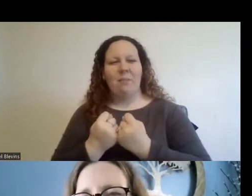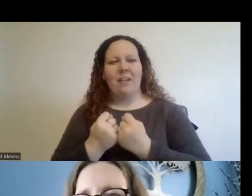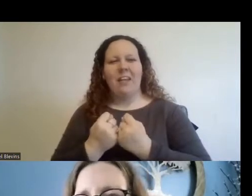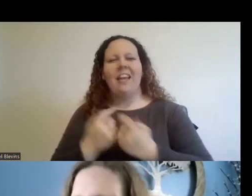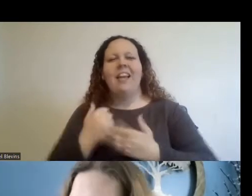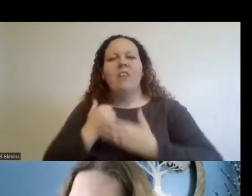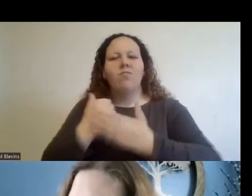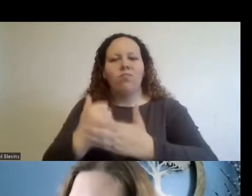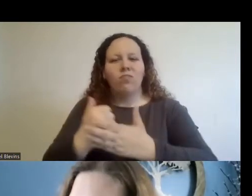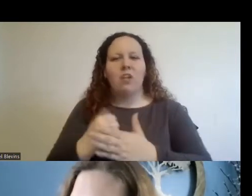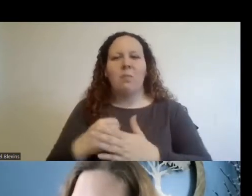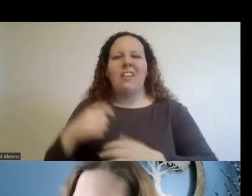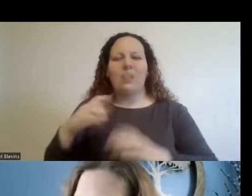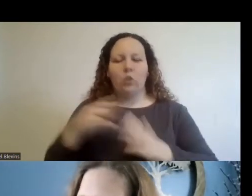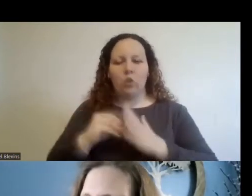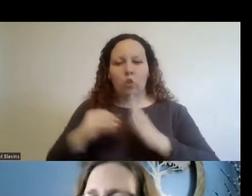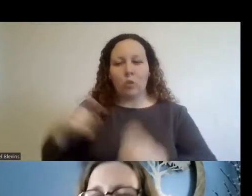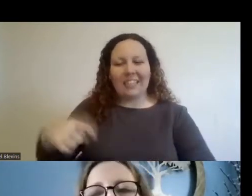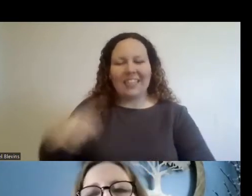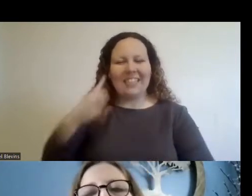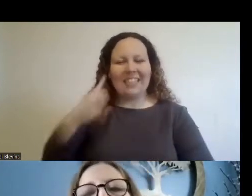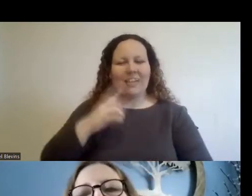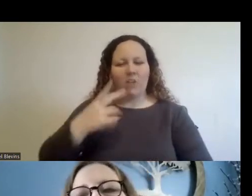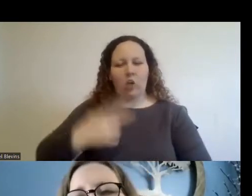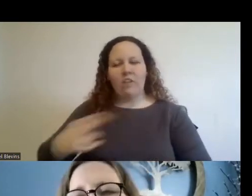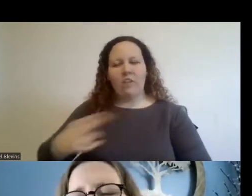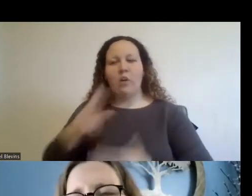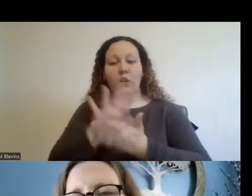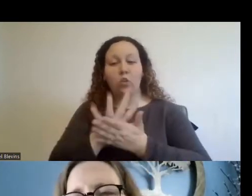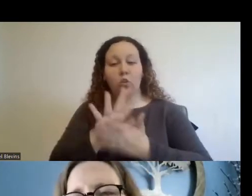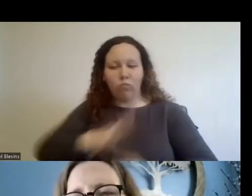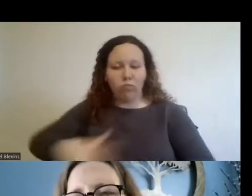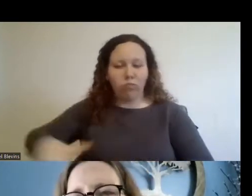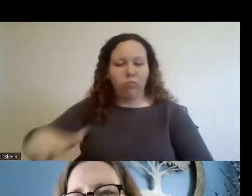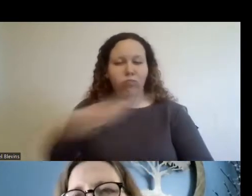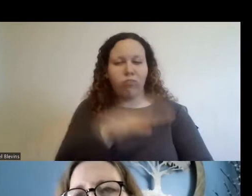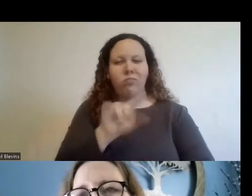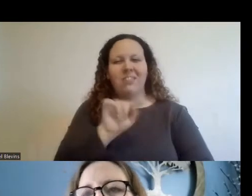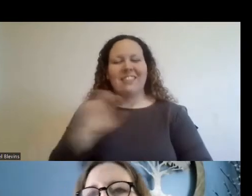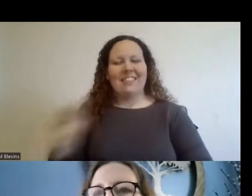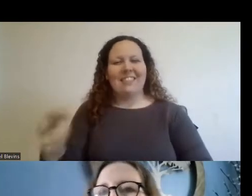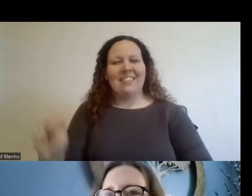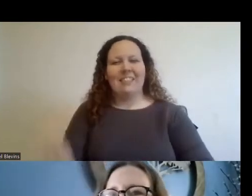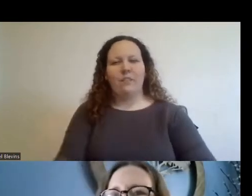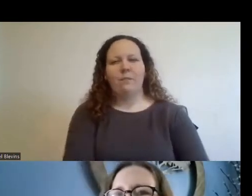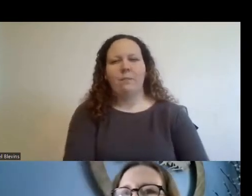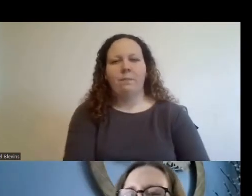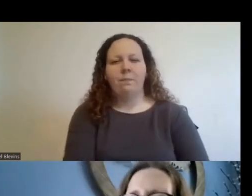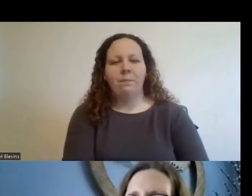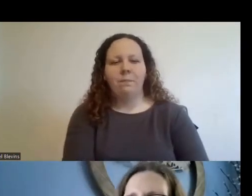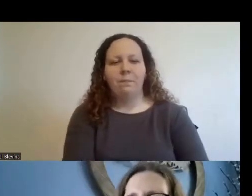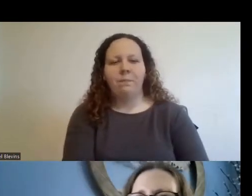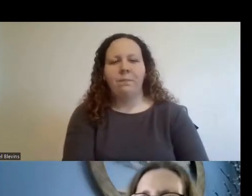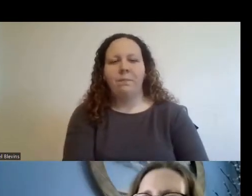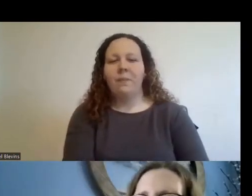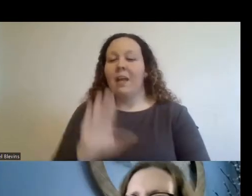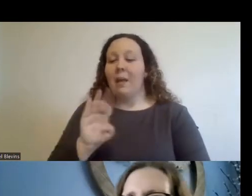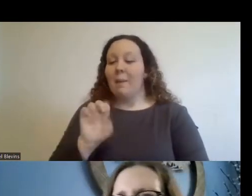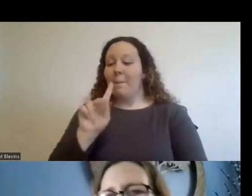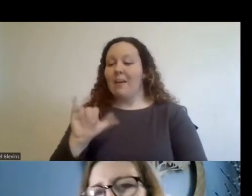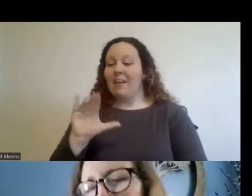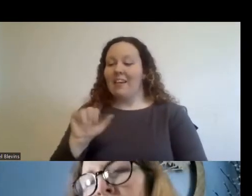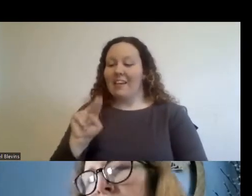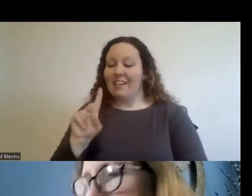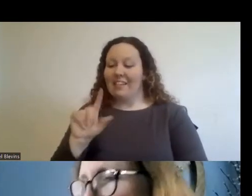students who are deaf and hard of hearing in schools across Tennessee. And Becky Candino, my trusted chat